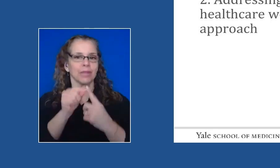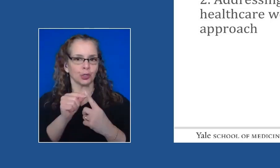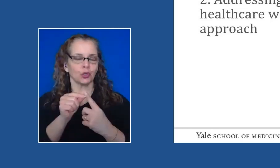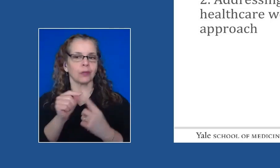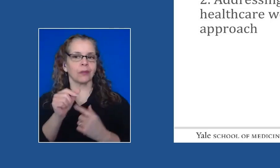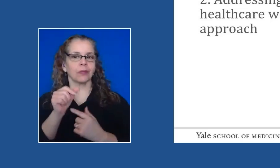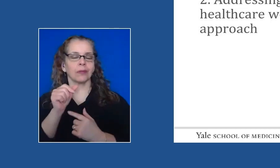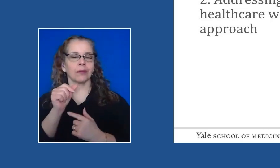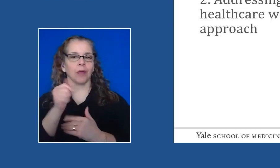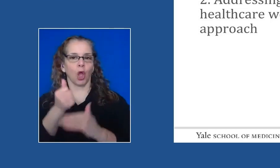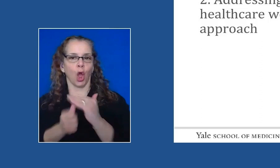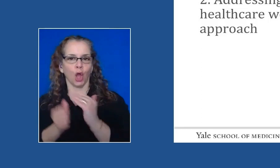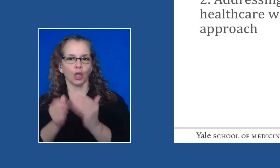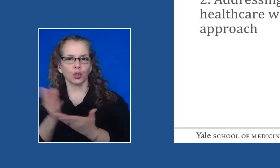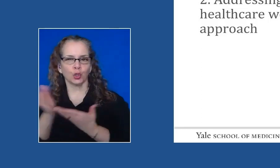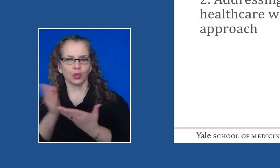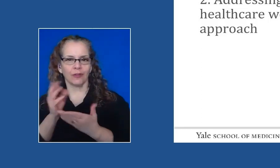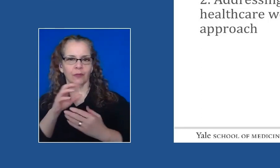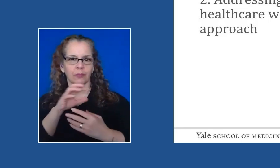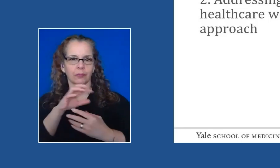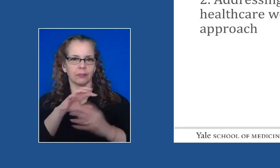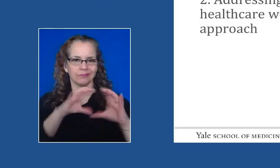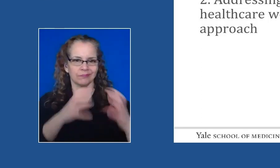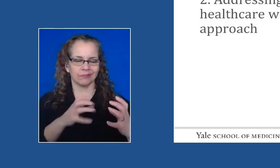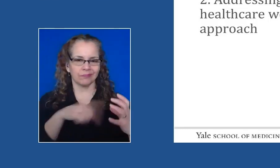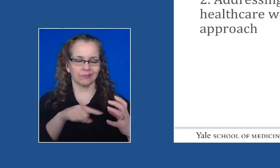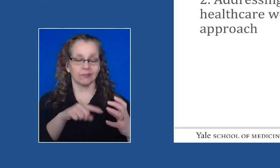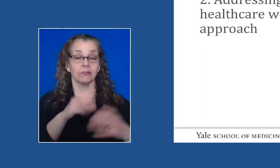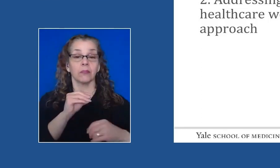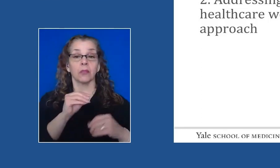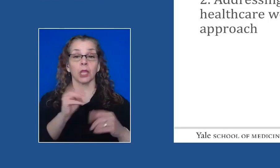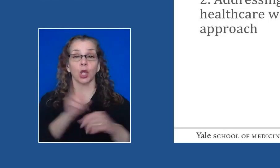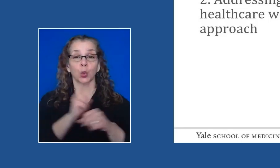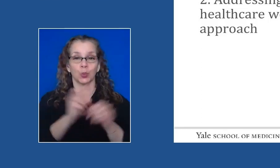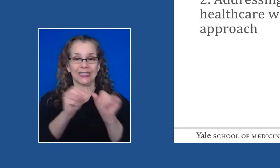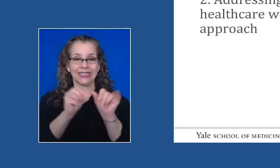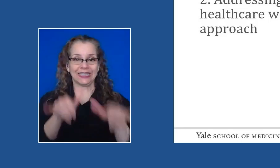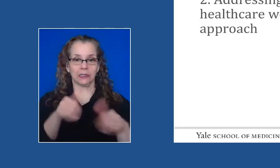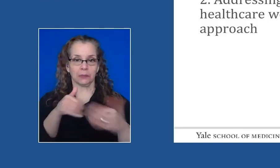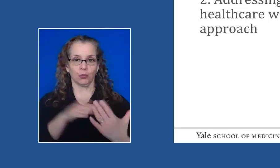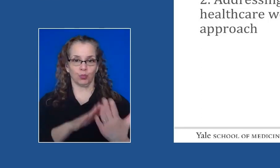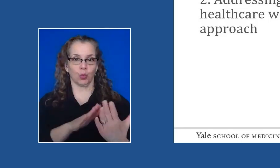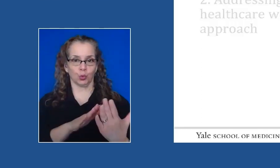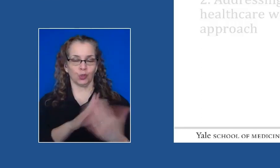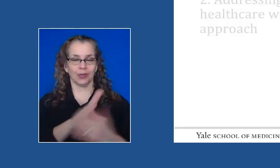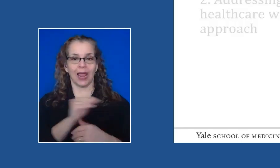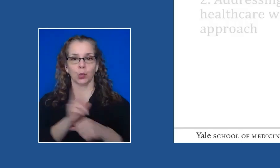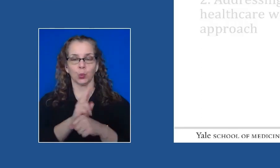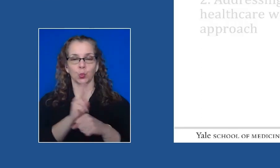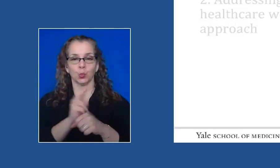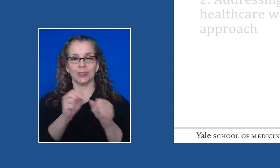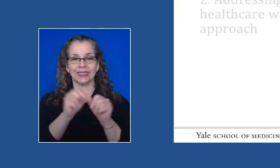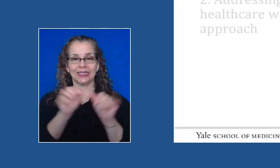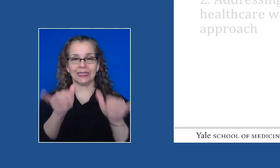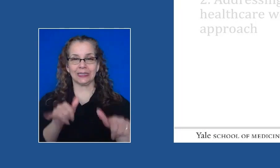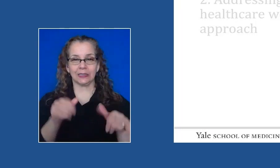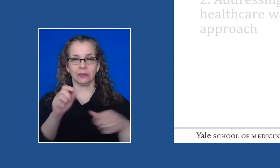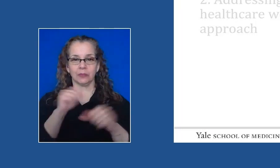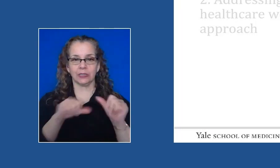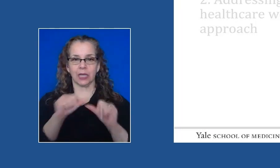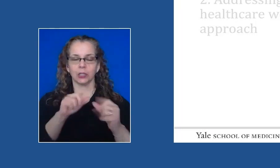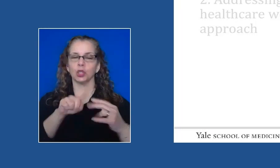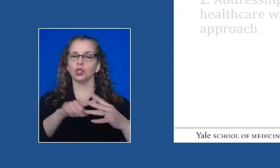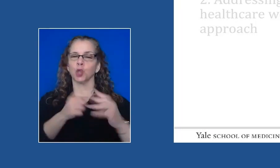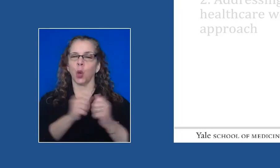And thinking about using a systems approach and using system science. So let's start with agitation and what that